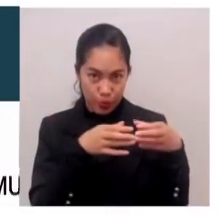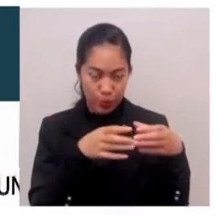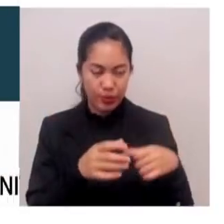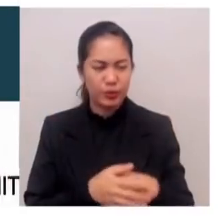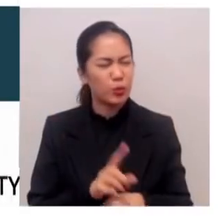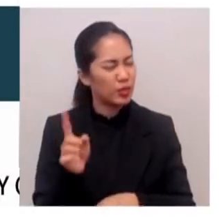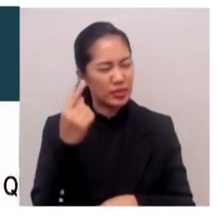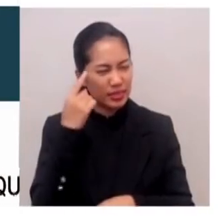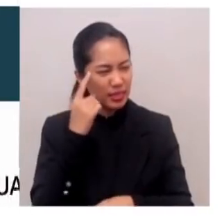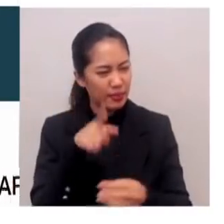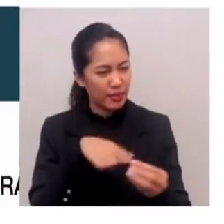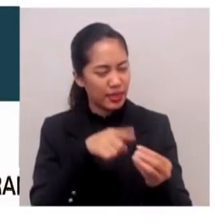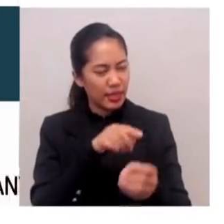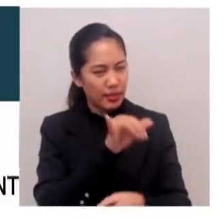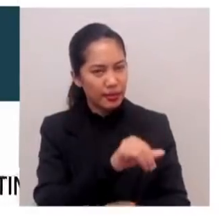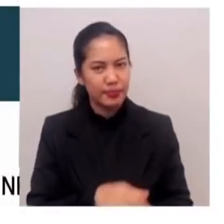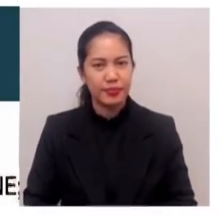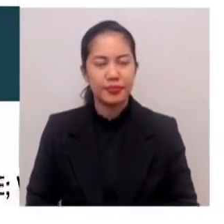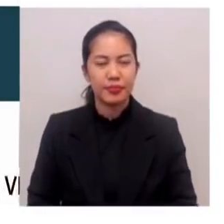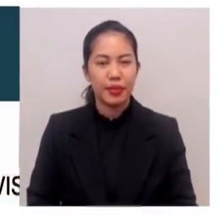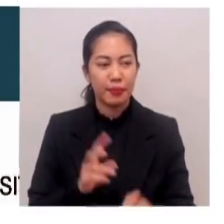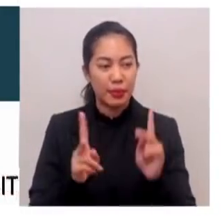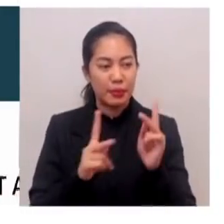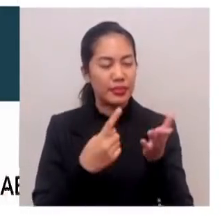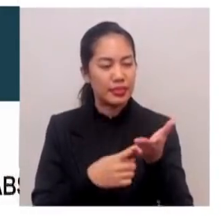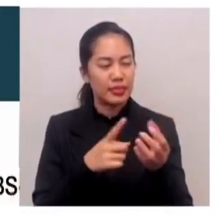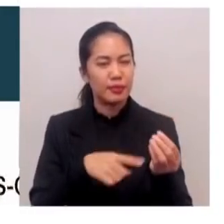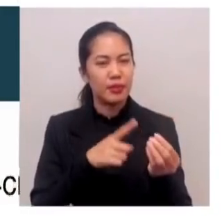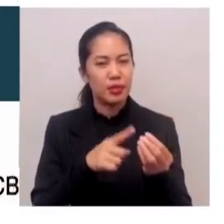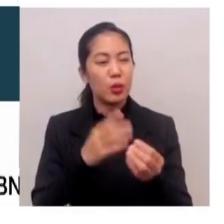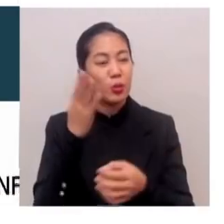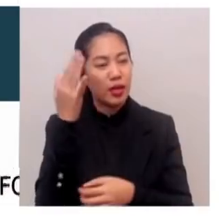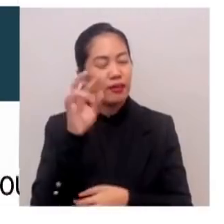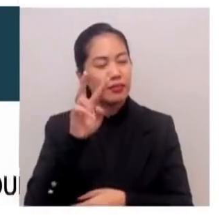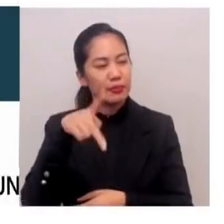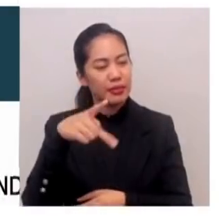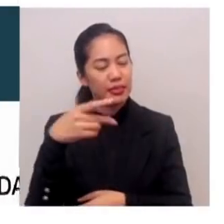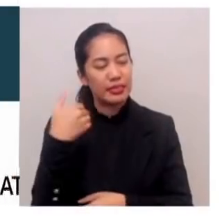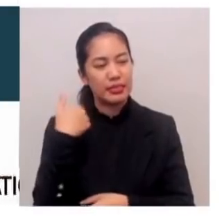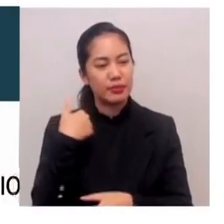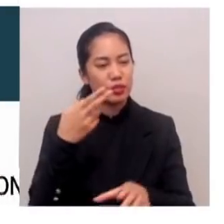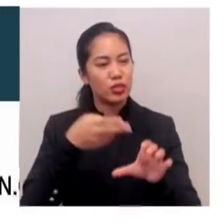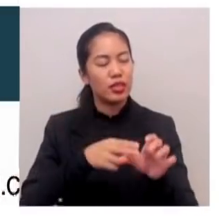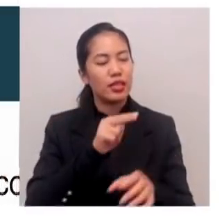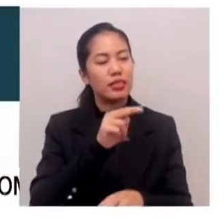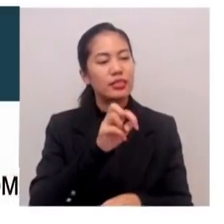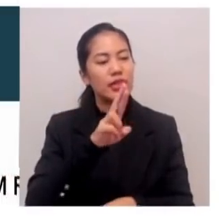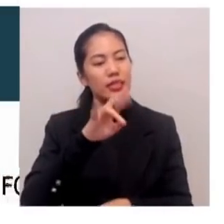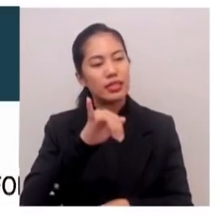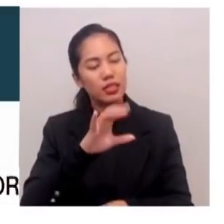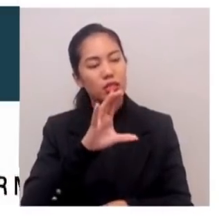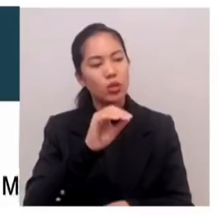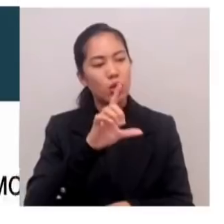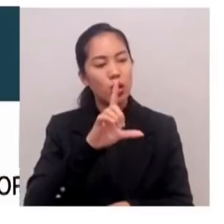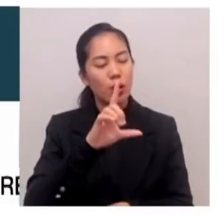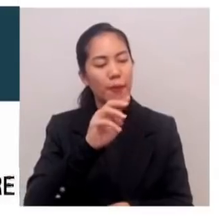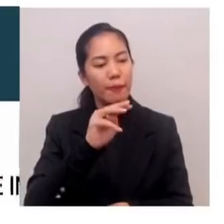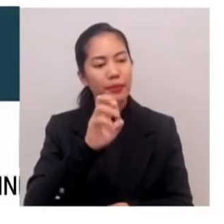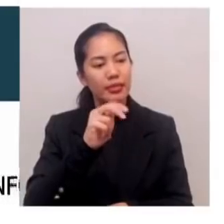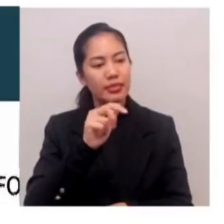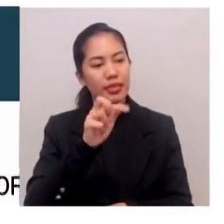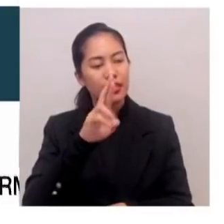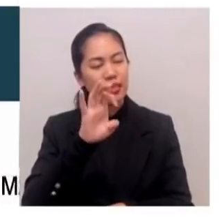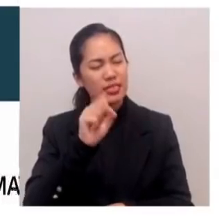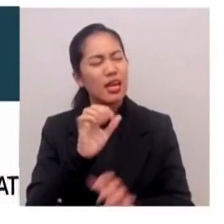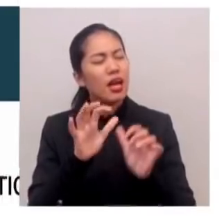talking about why the vice president has yet to include Nery Colmenares, for example, in her slate. How important,